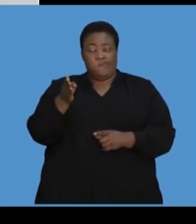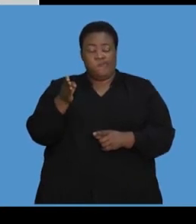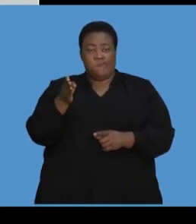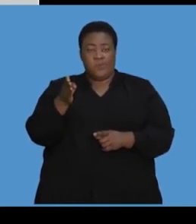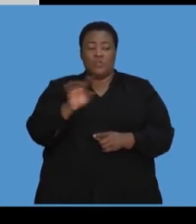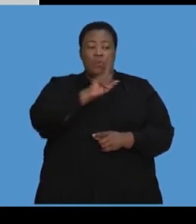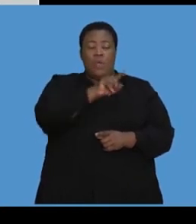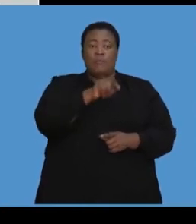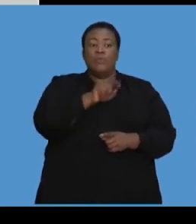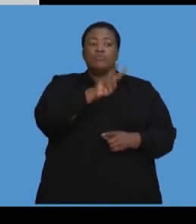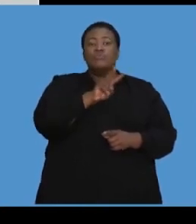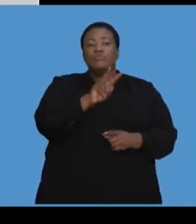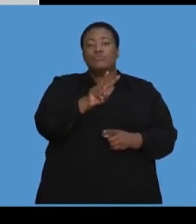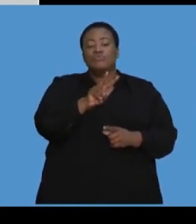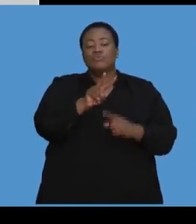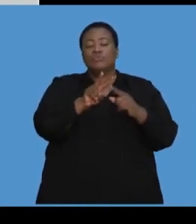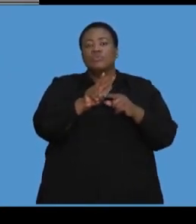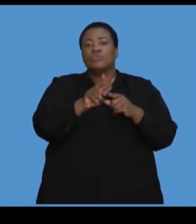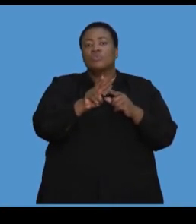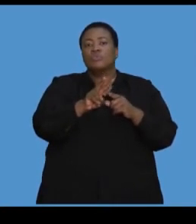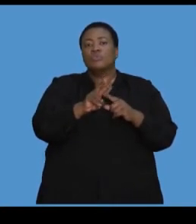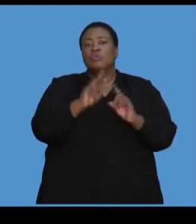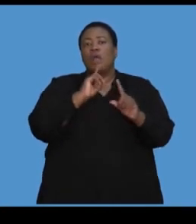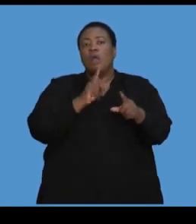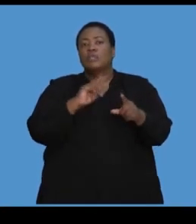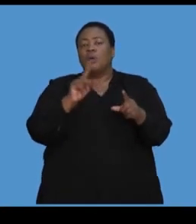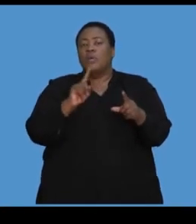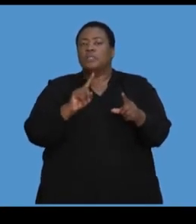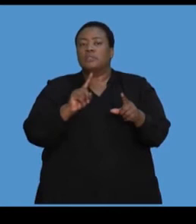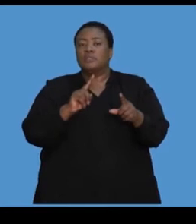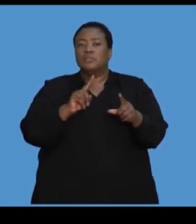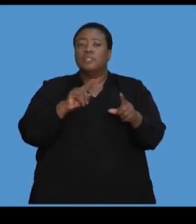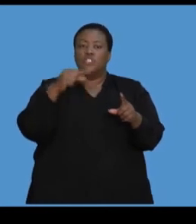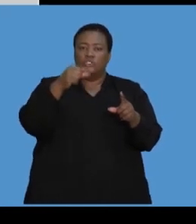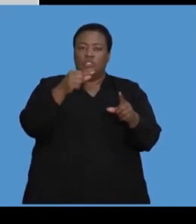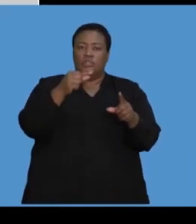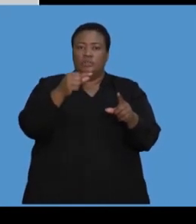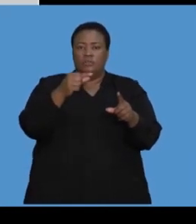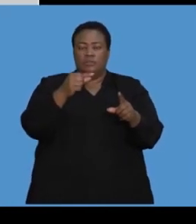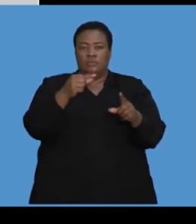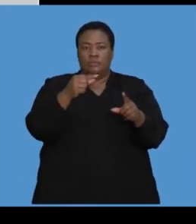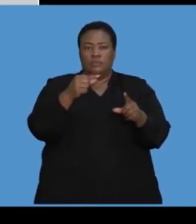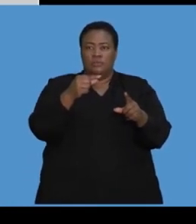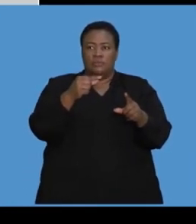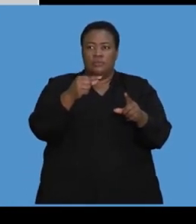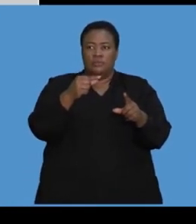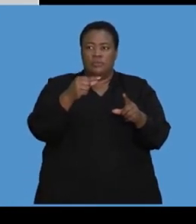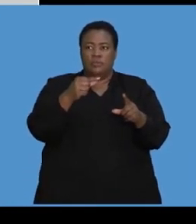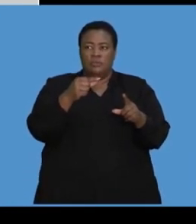on 1.22. So 1.22, let me check again. It's the removal, it's a G there. So let's go